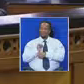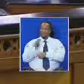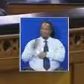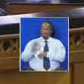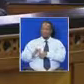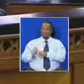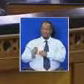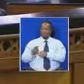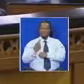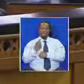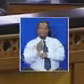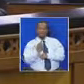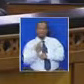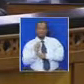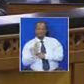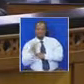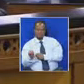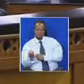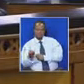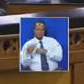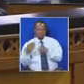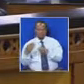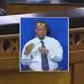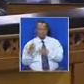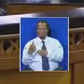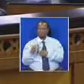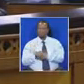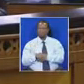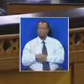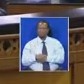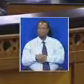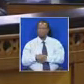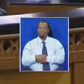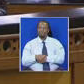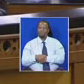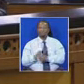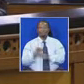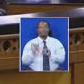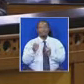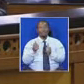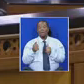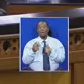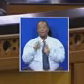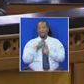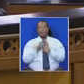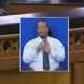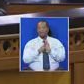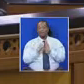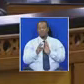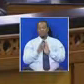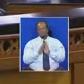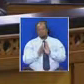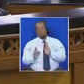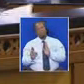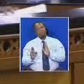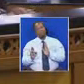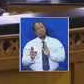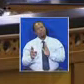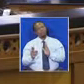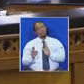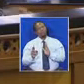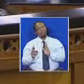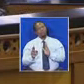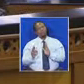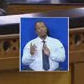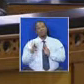that does not work and does not from the race as a marker for economic development. There are many other suggestions that